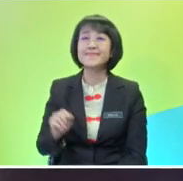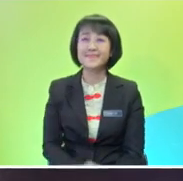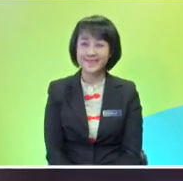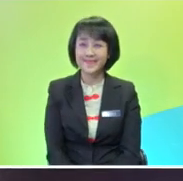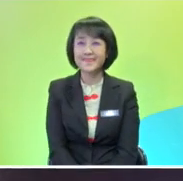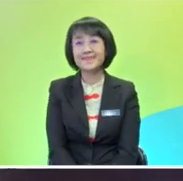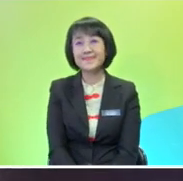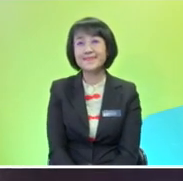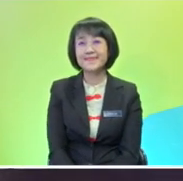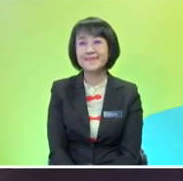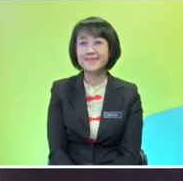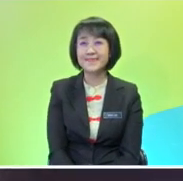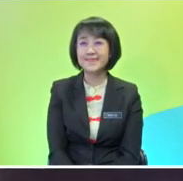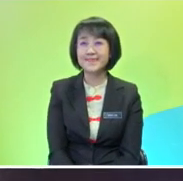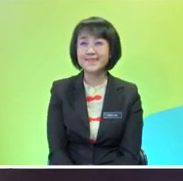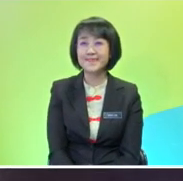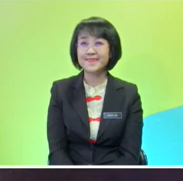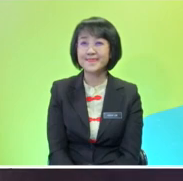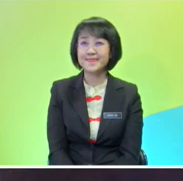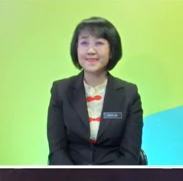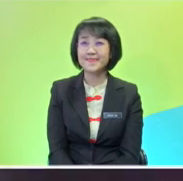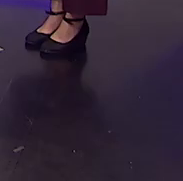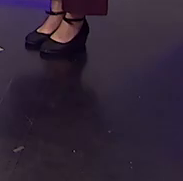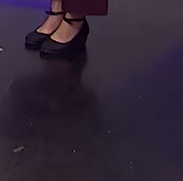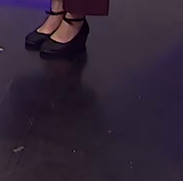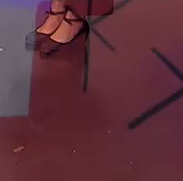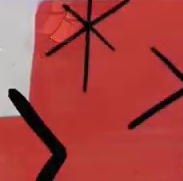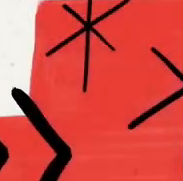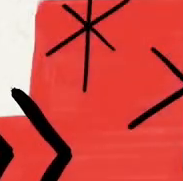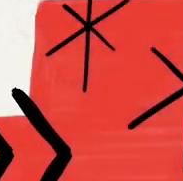Bot for Tahap 1, Didik TV KPM.